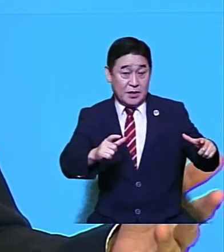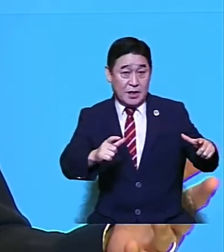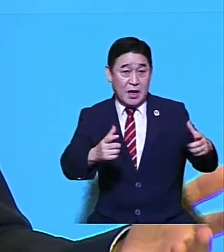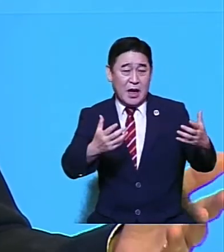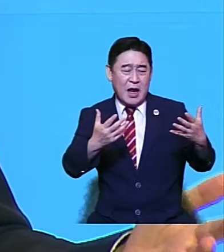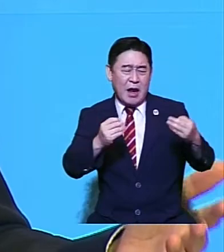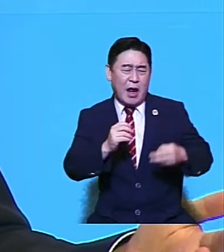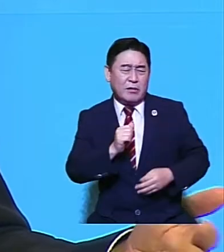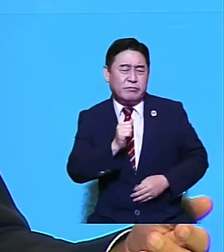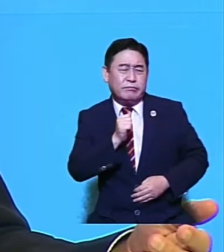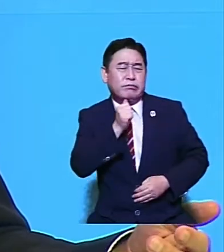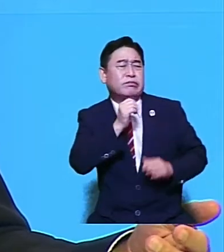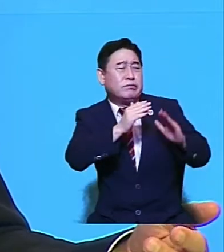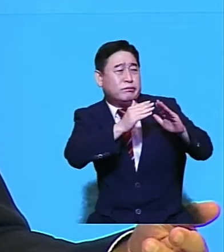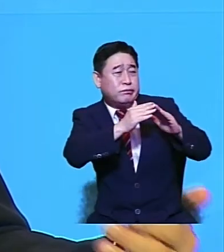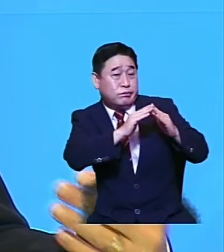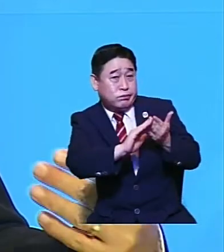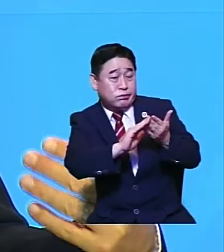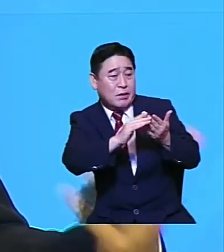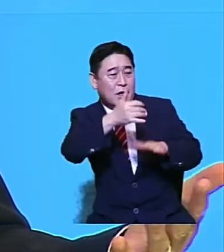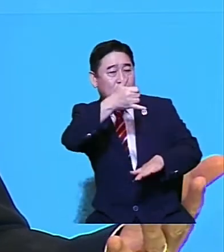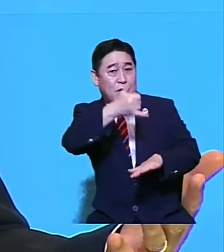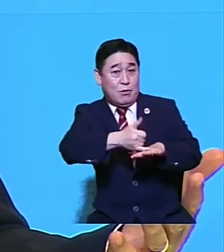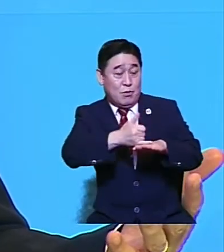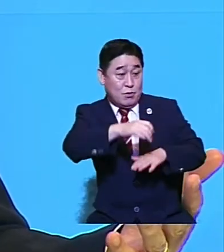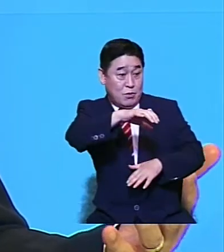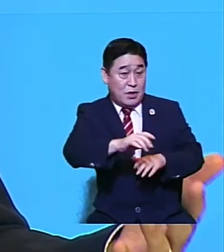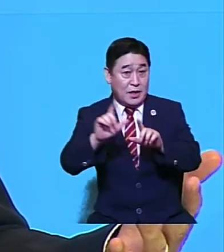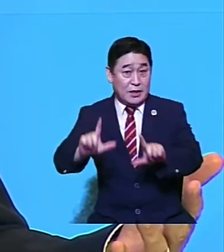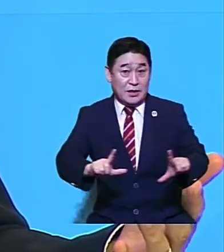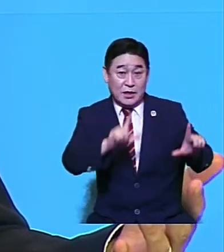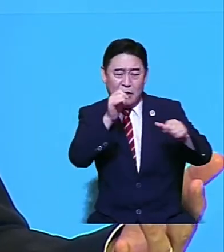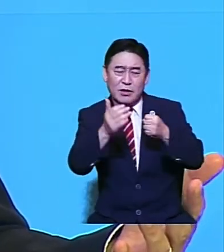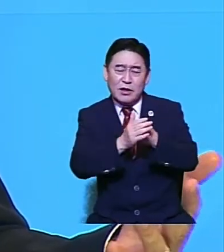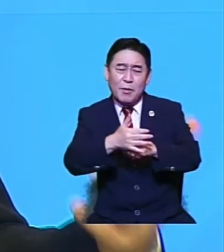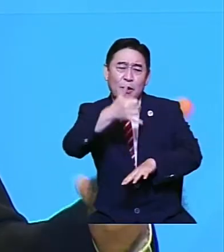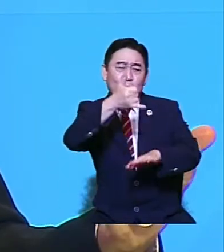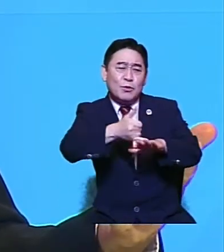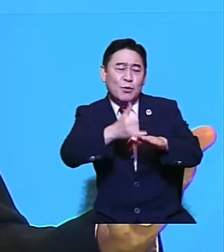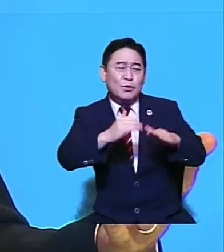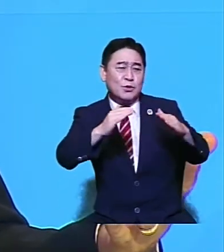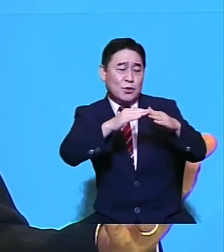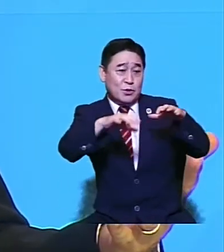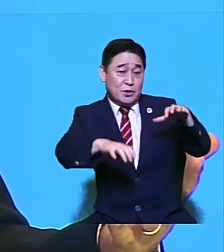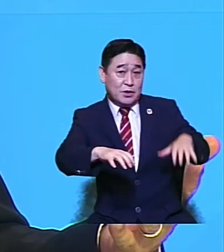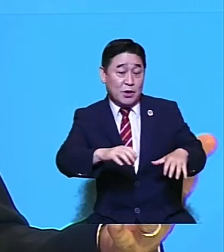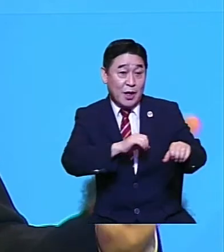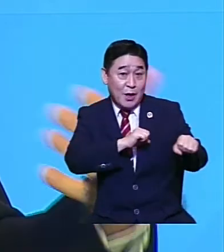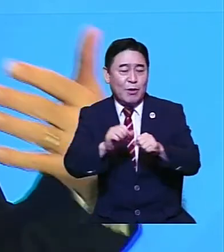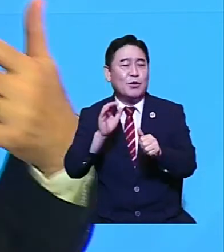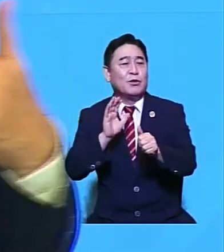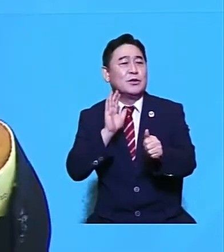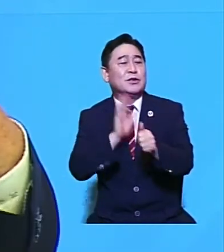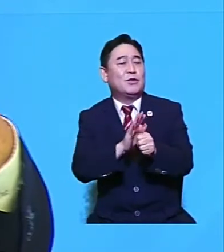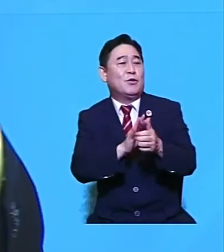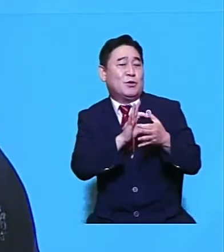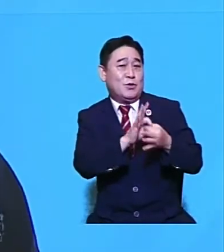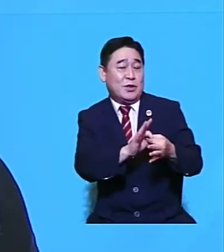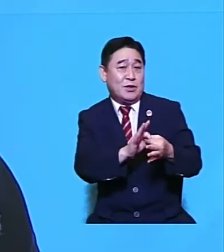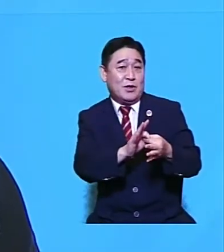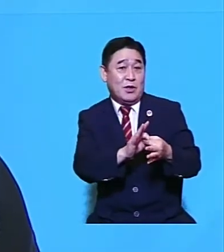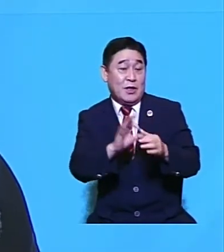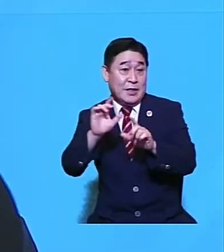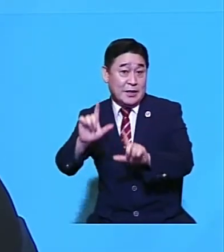to be through agriculture. So strengthening their agricultural systems to provide better livelihoods can go hand in